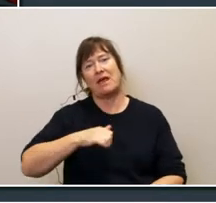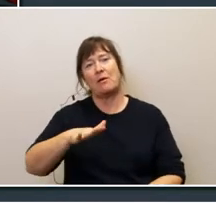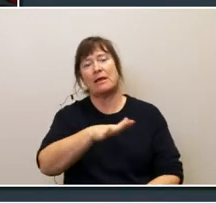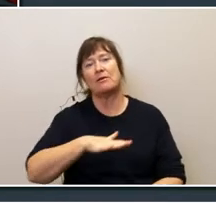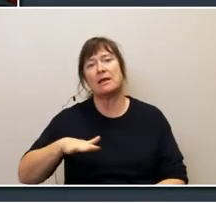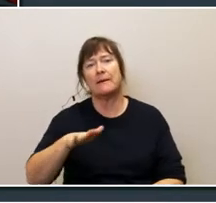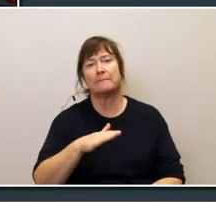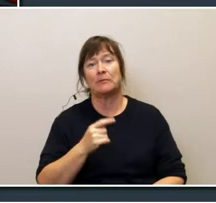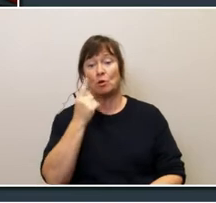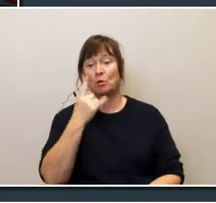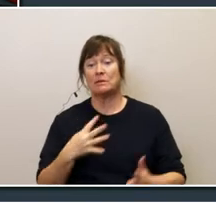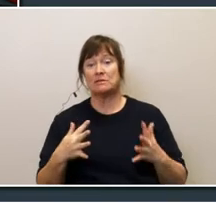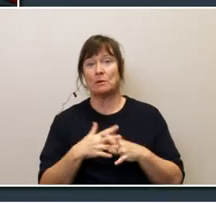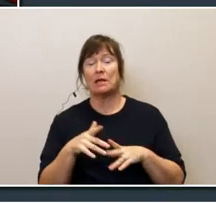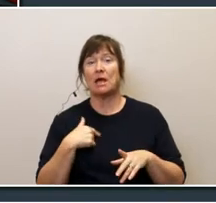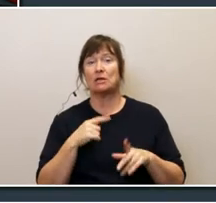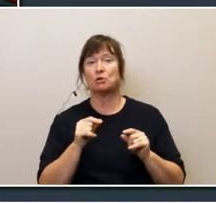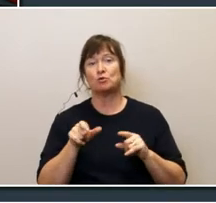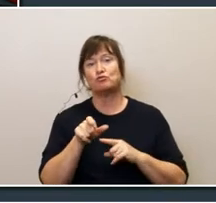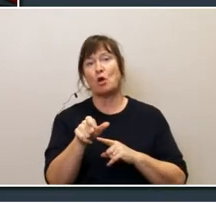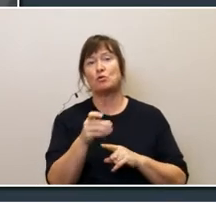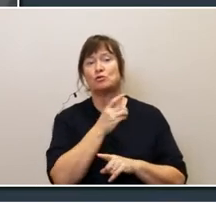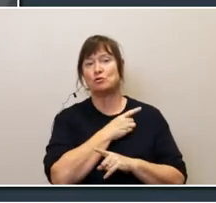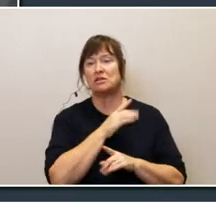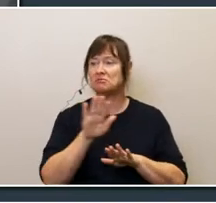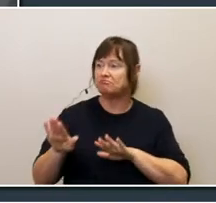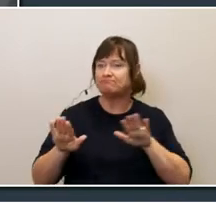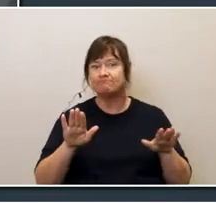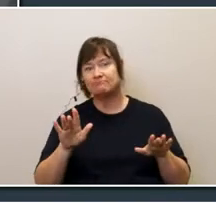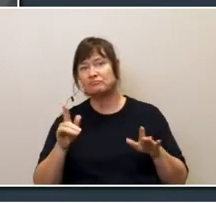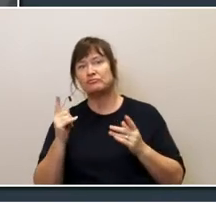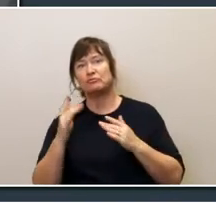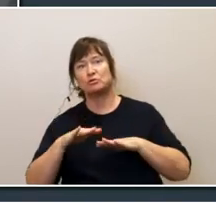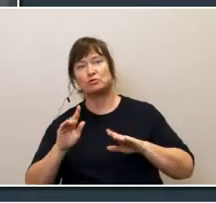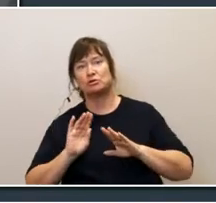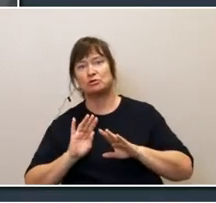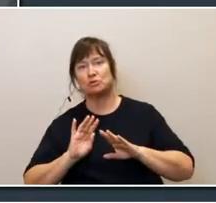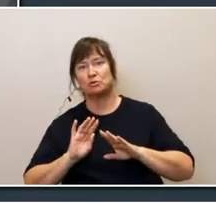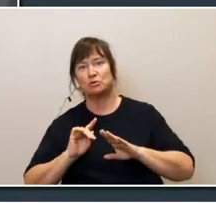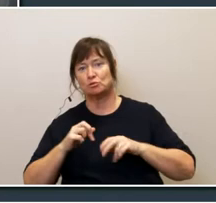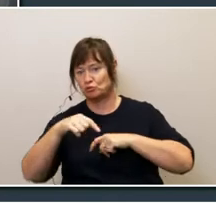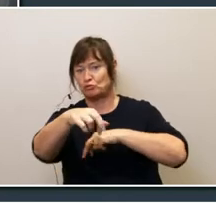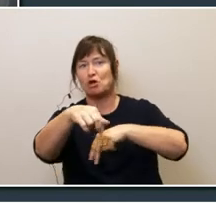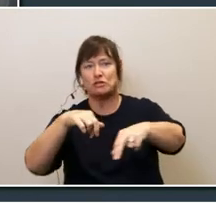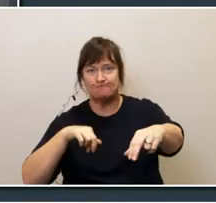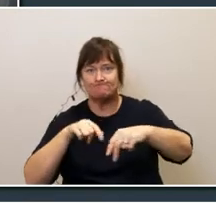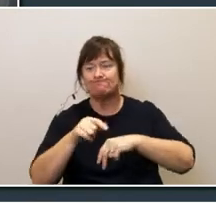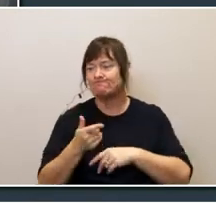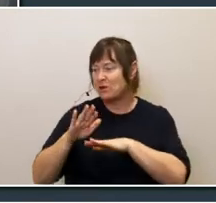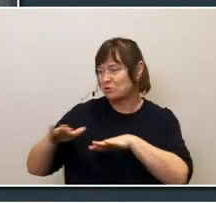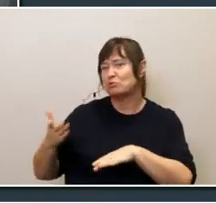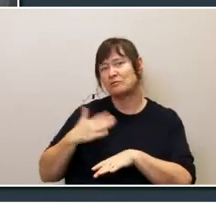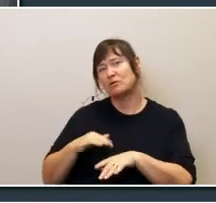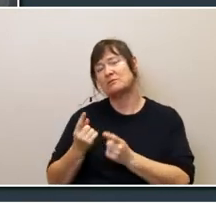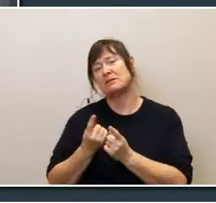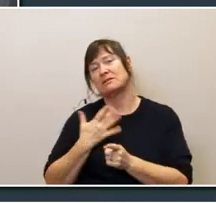do road duty once a week, and so do these children, along with many others, and they have a few things that they'd like to share, so thank